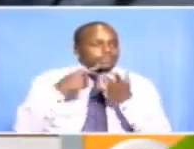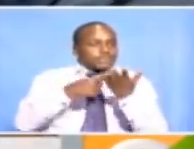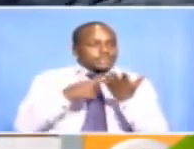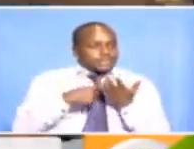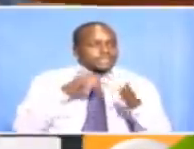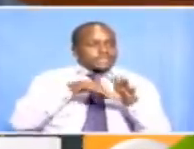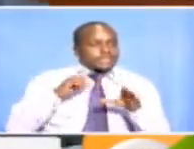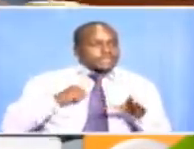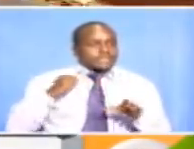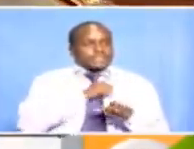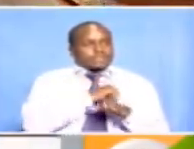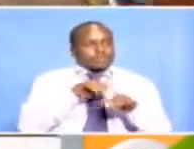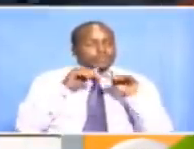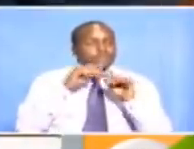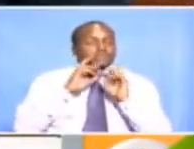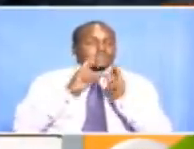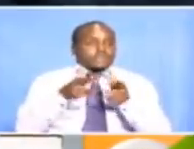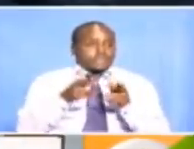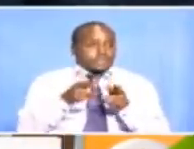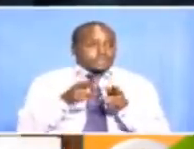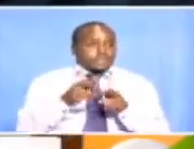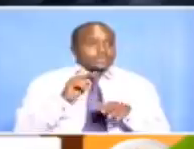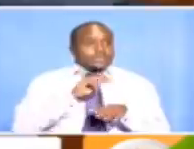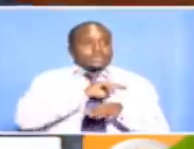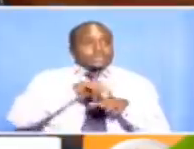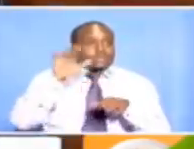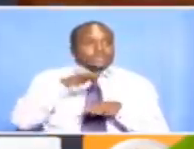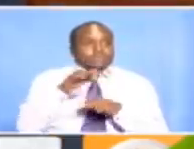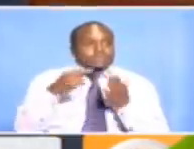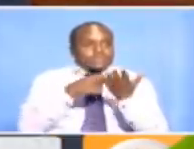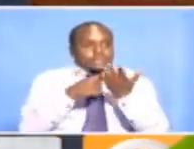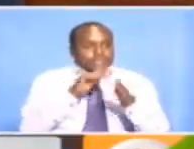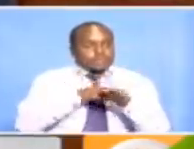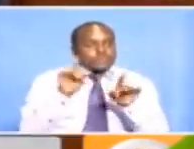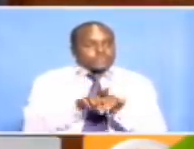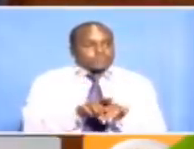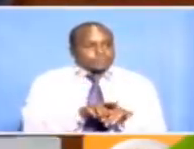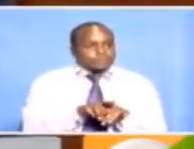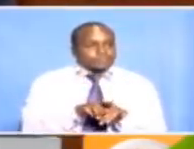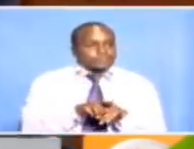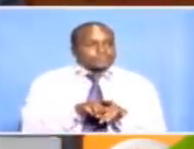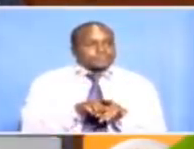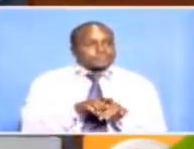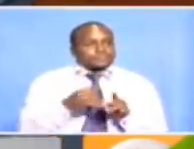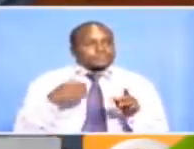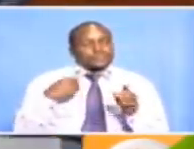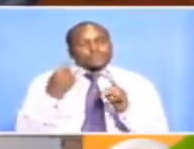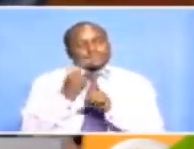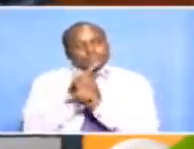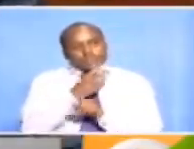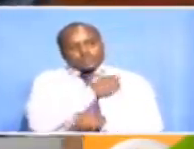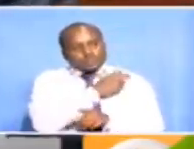Senate, we are waiting for the outcome. The National Assembly is also discussing the same. So there are various consultation